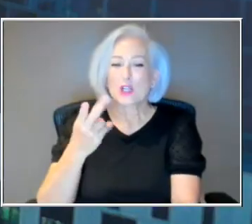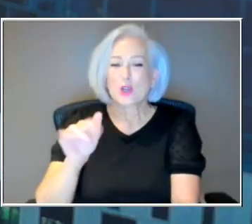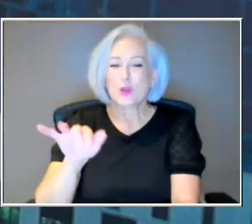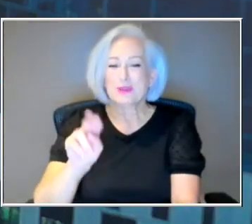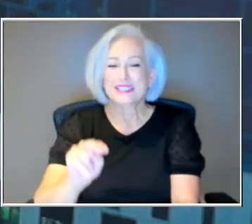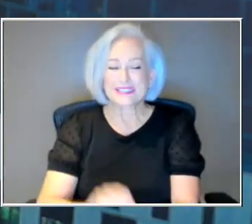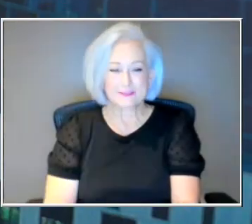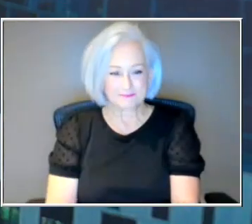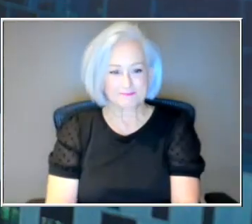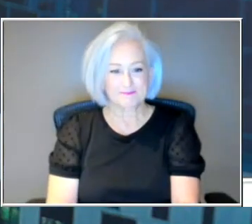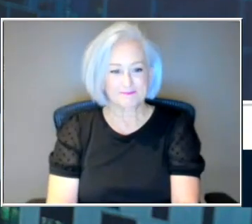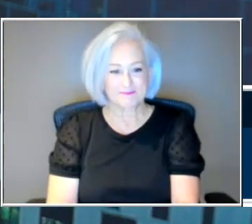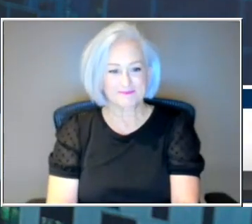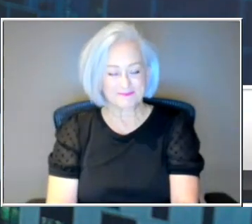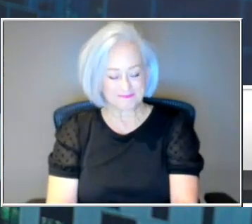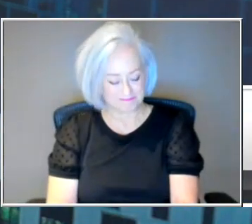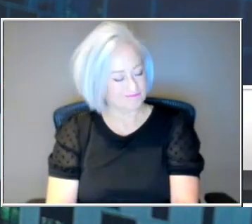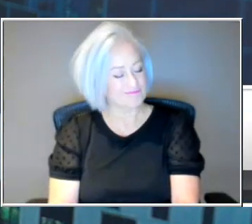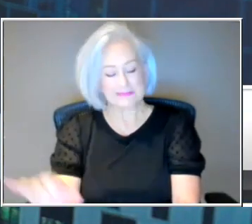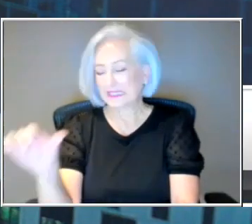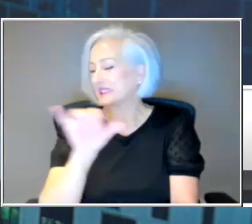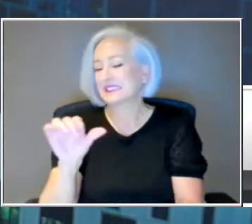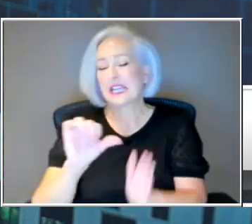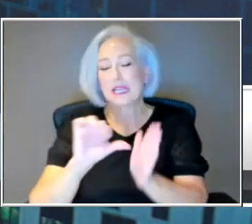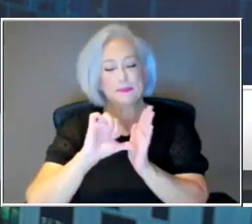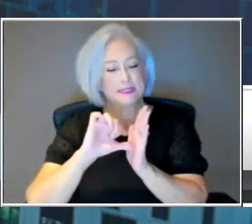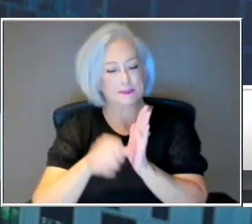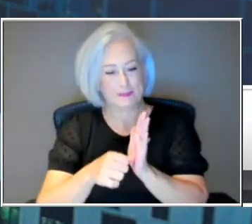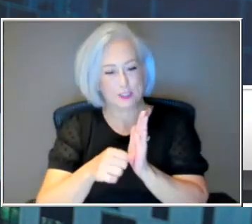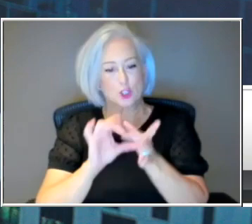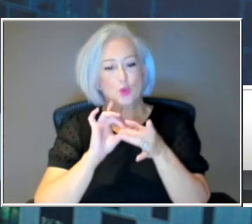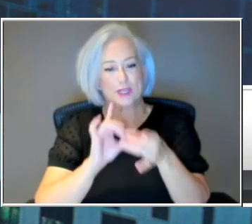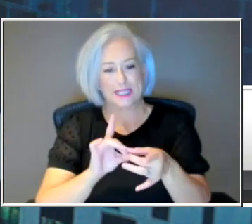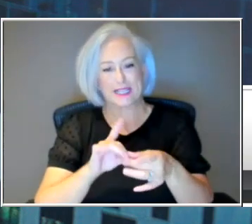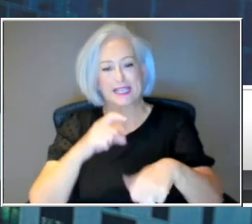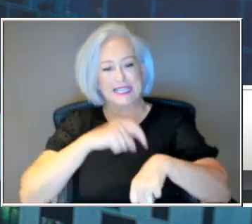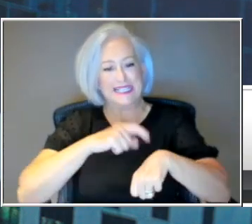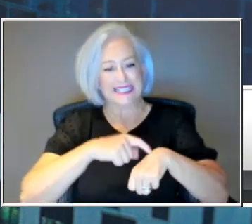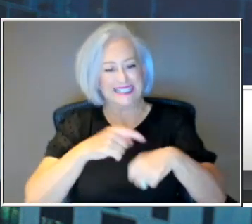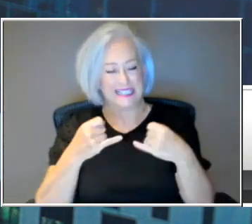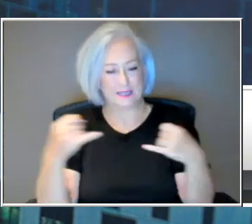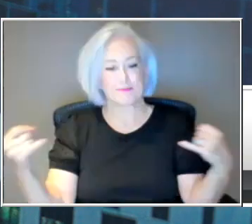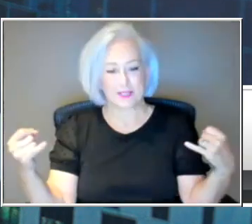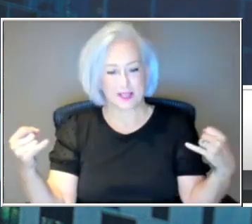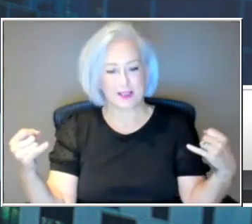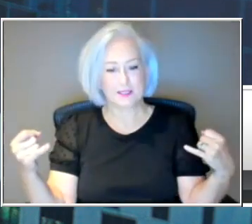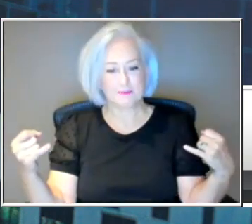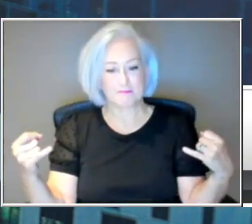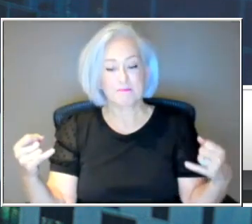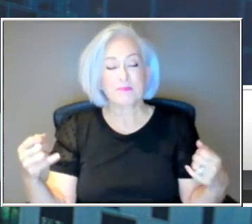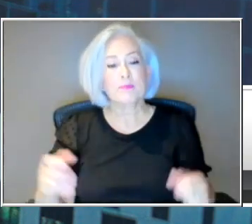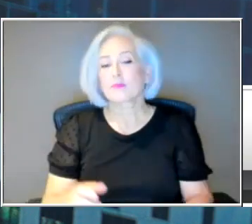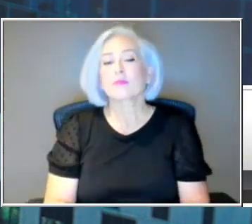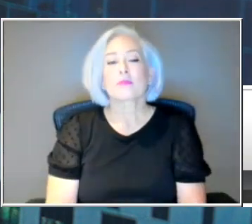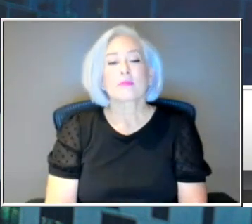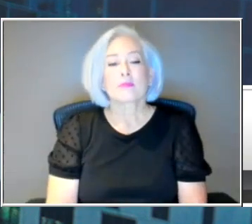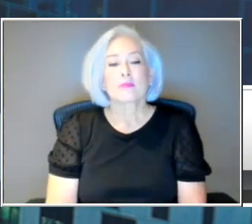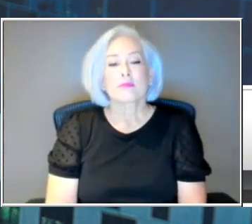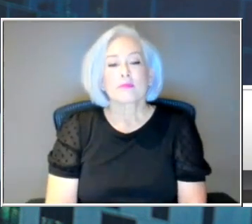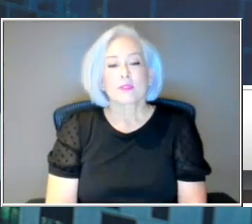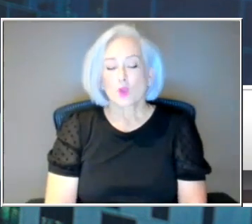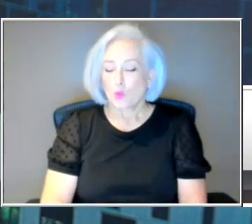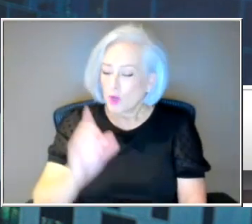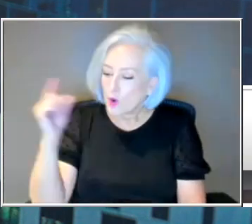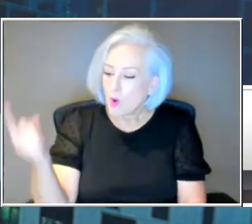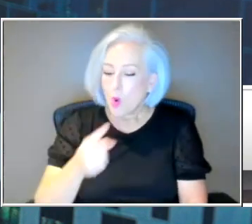want to emphasize what you had mentioned regarding timeline. As I had said earlier, we're constantly learning new things